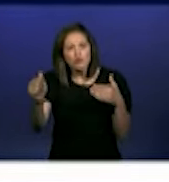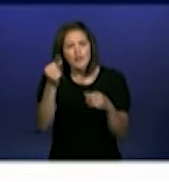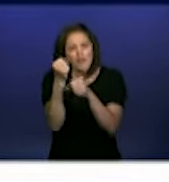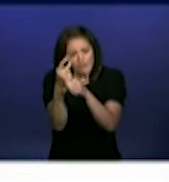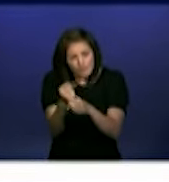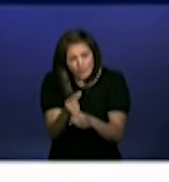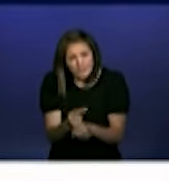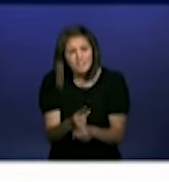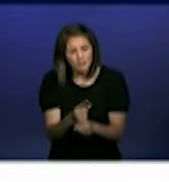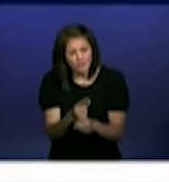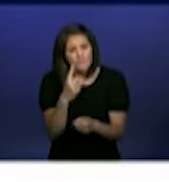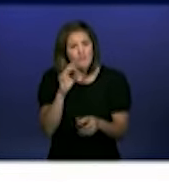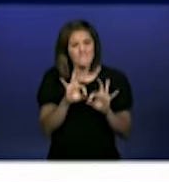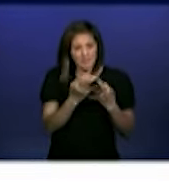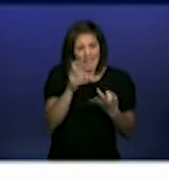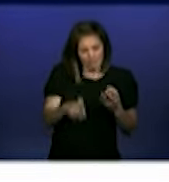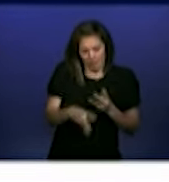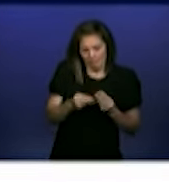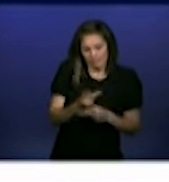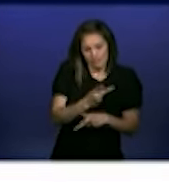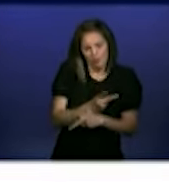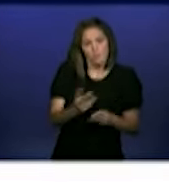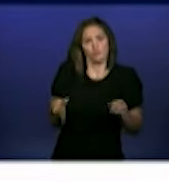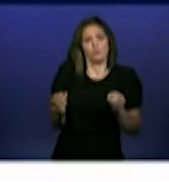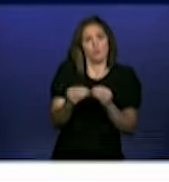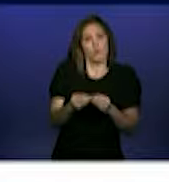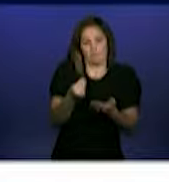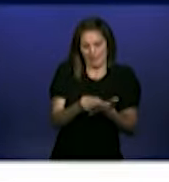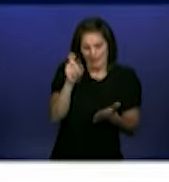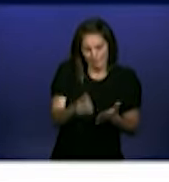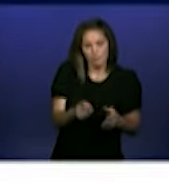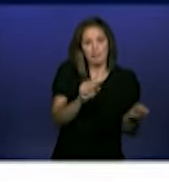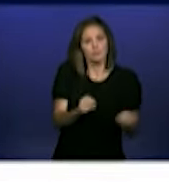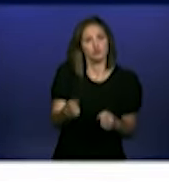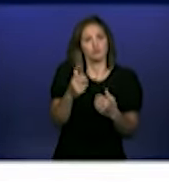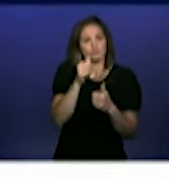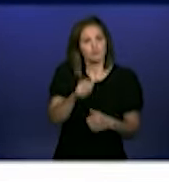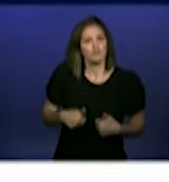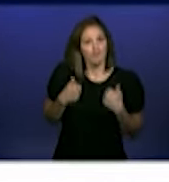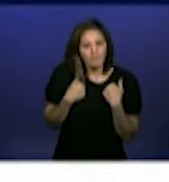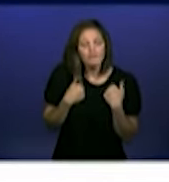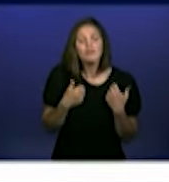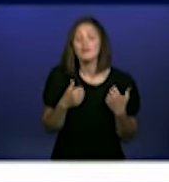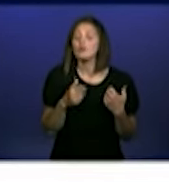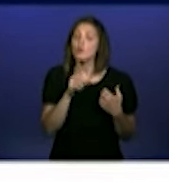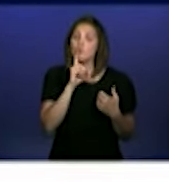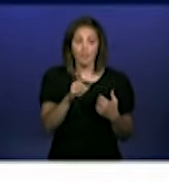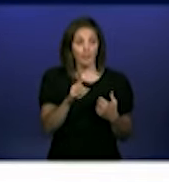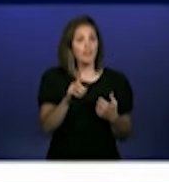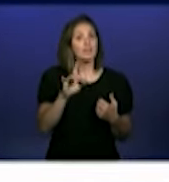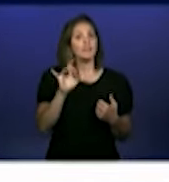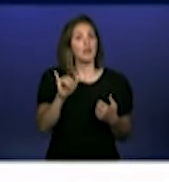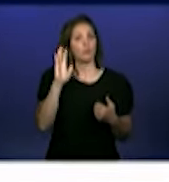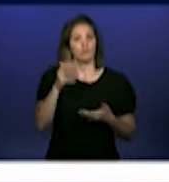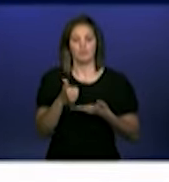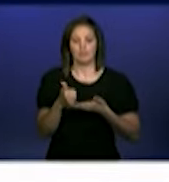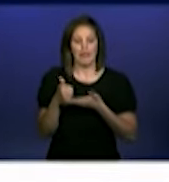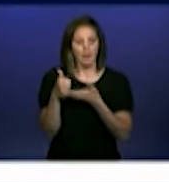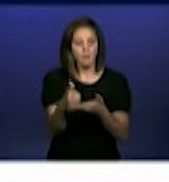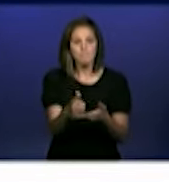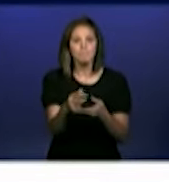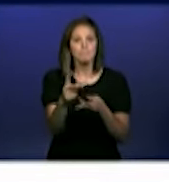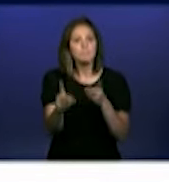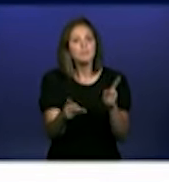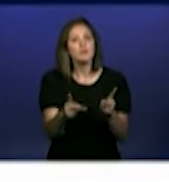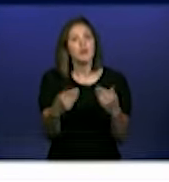families. Whether it's securing the border, that helps, I think, benefit everybody. It brings greater security to this nation. Whether it's